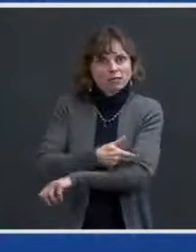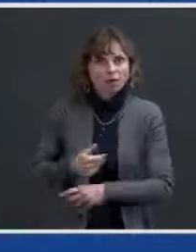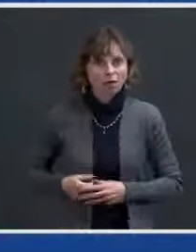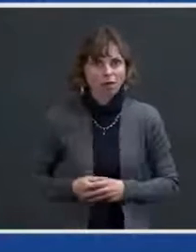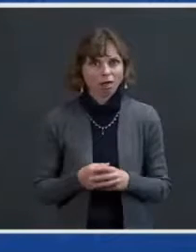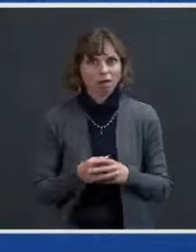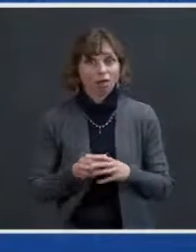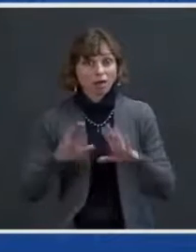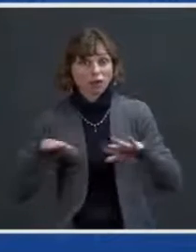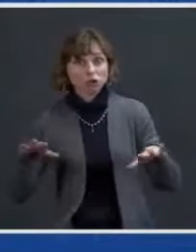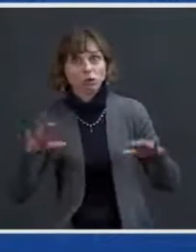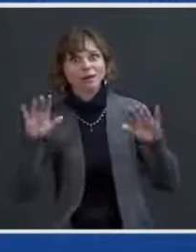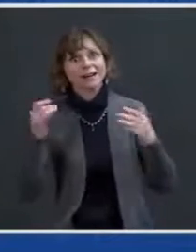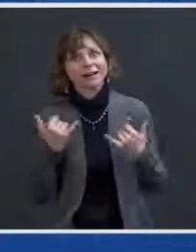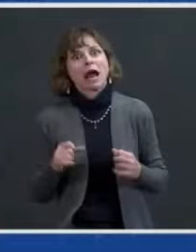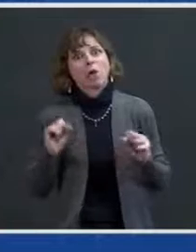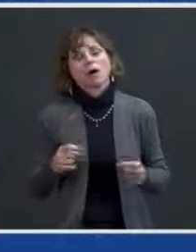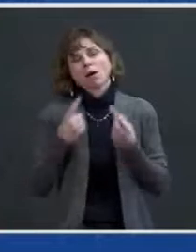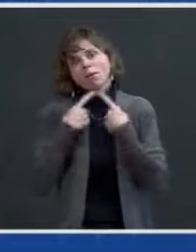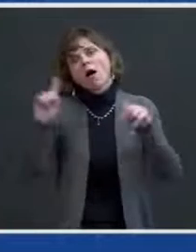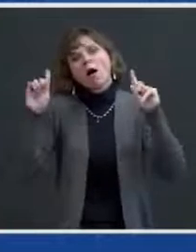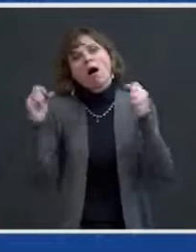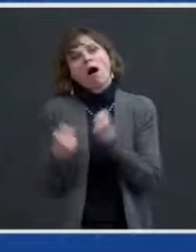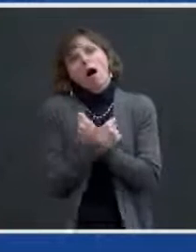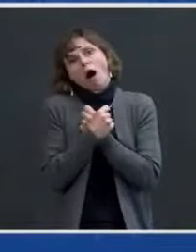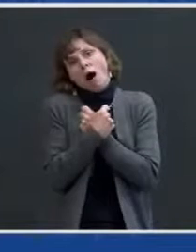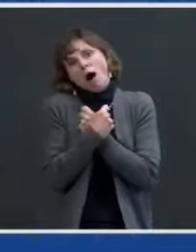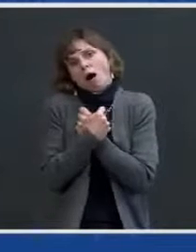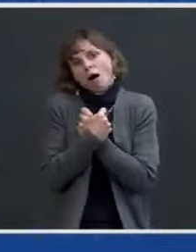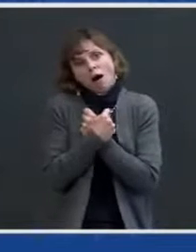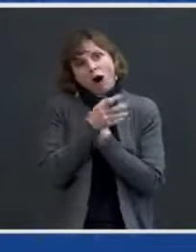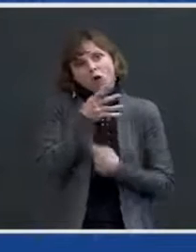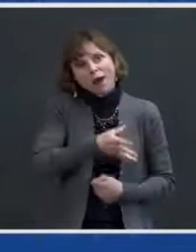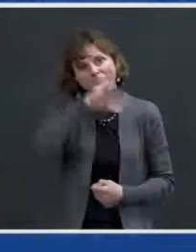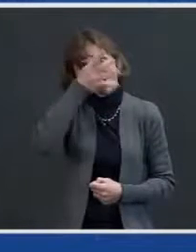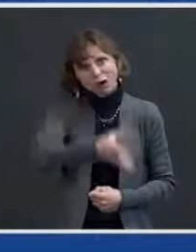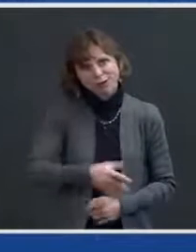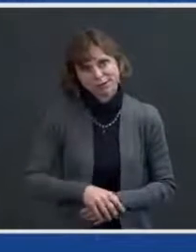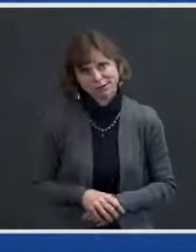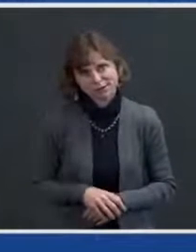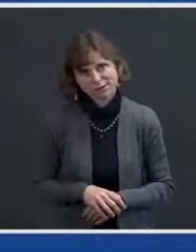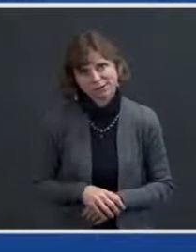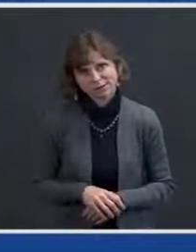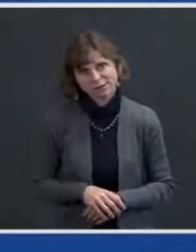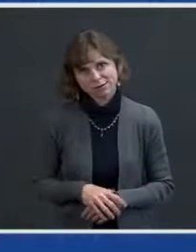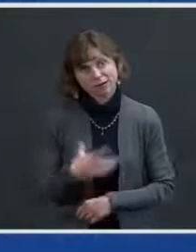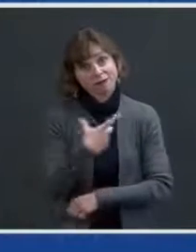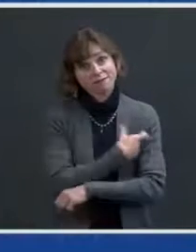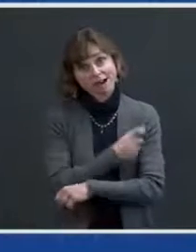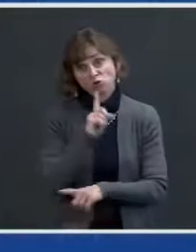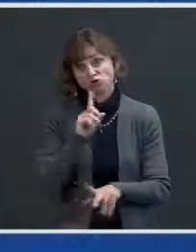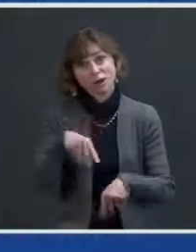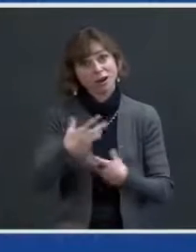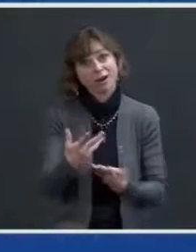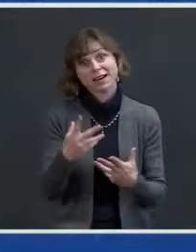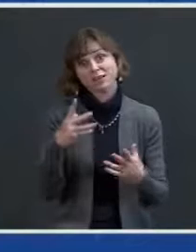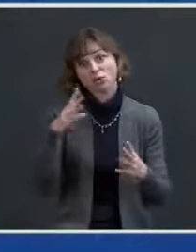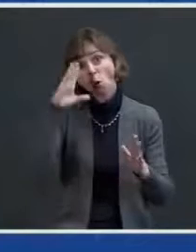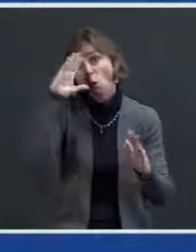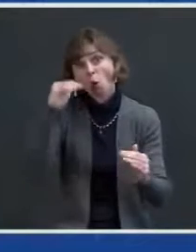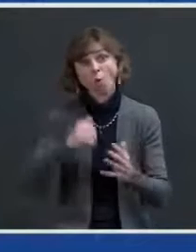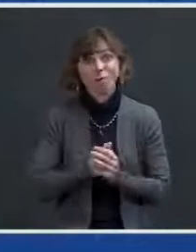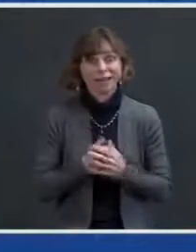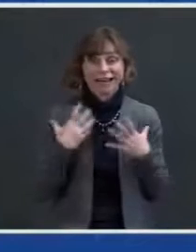children are now able to hug their grandparents. The vaccines bring hope and healing in so many ways.